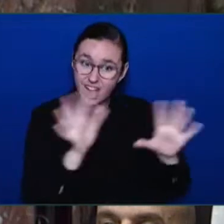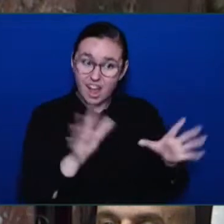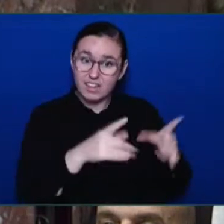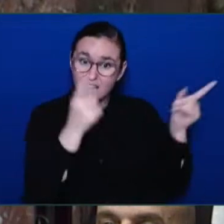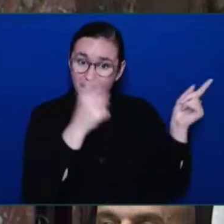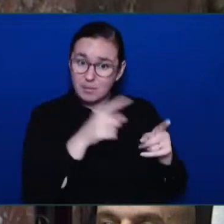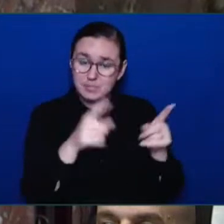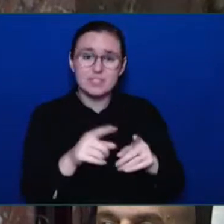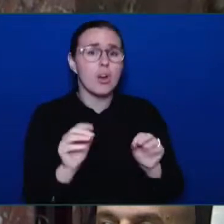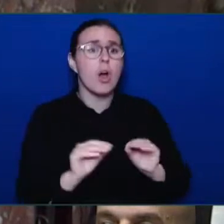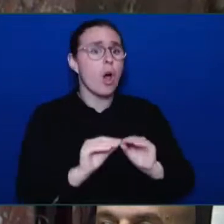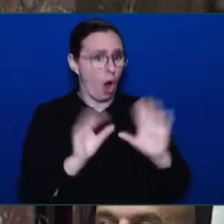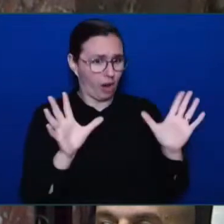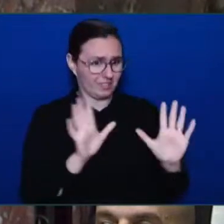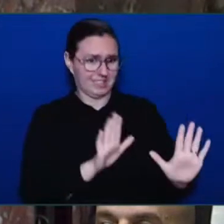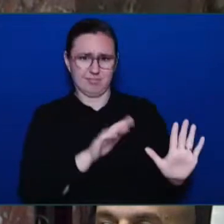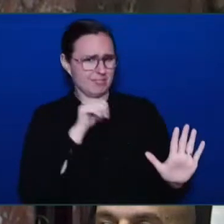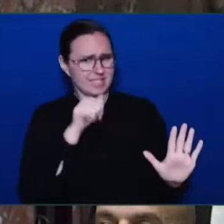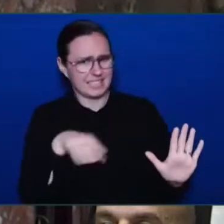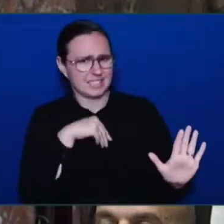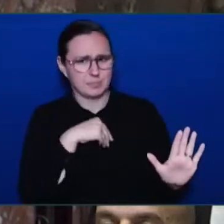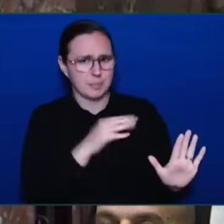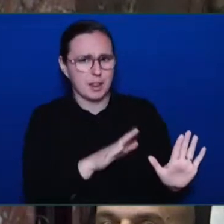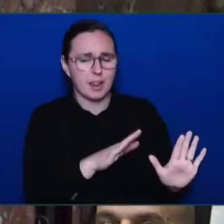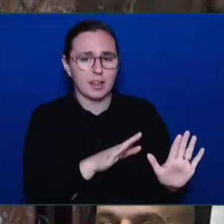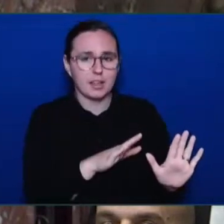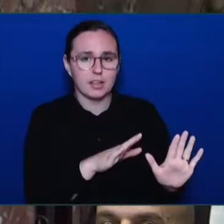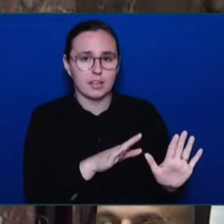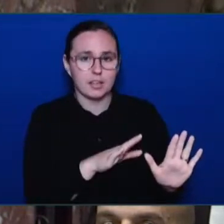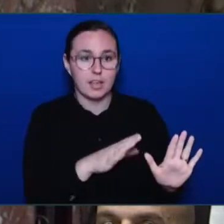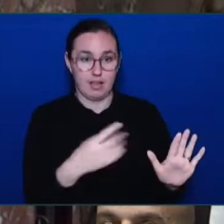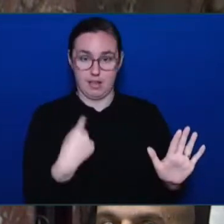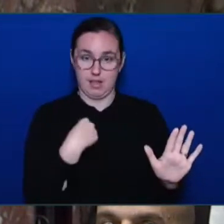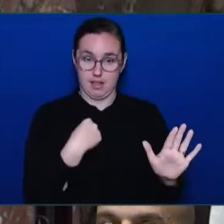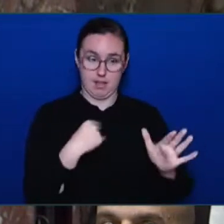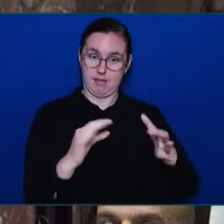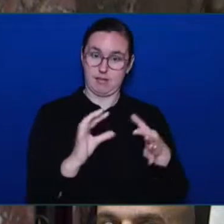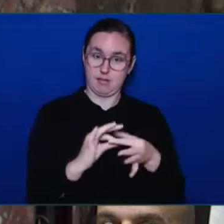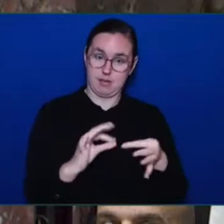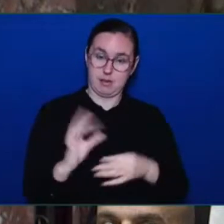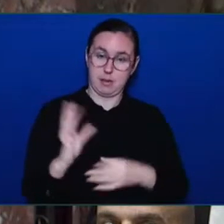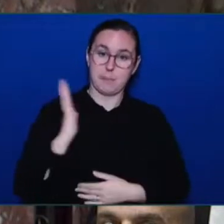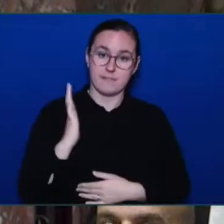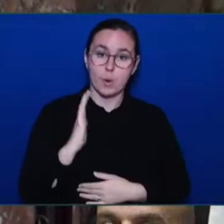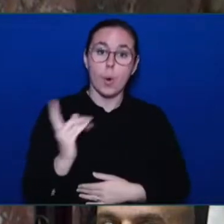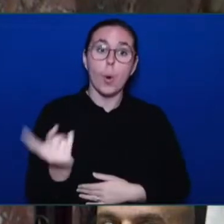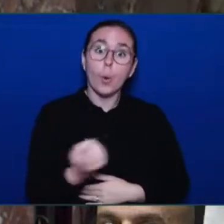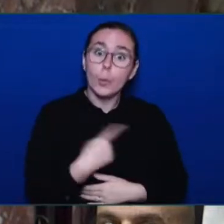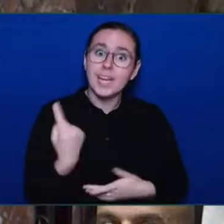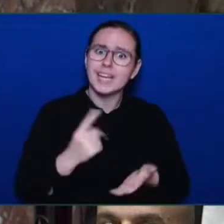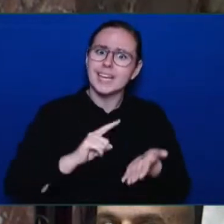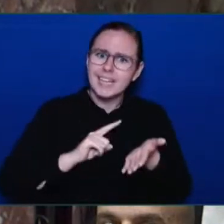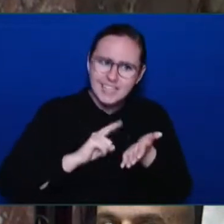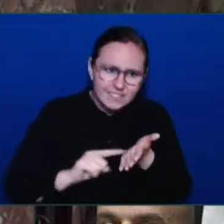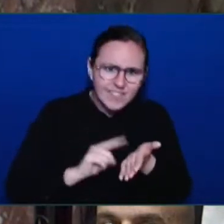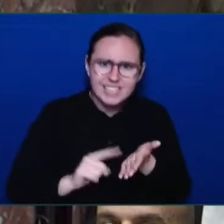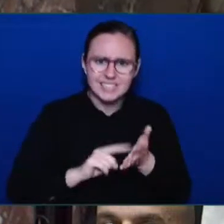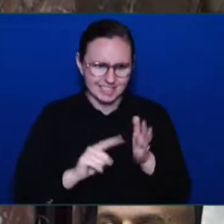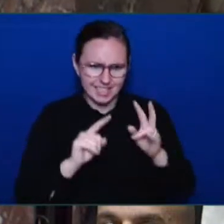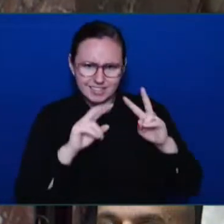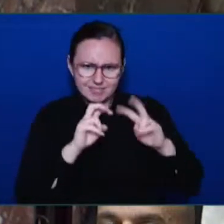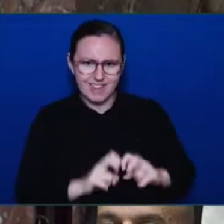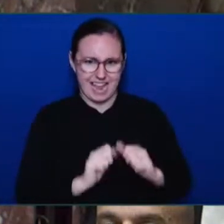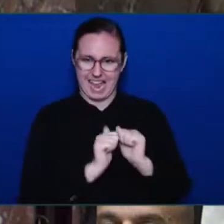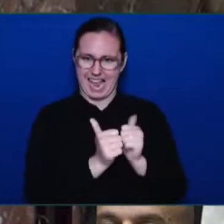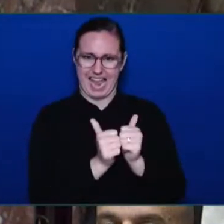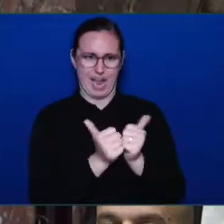consequences. I've said that we have been examining the issue of directives and will continue to examine the issue as well. As I indicated